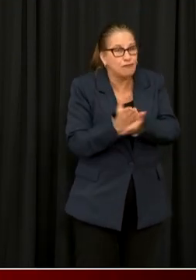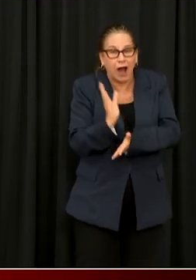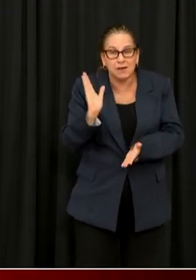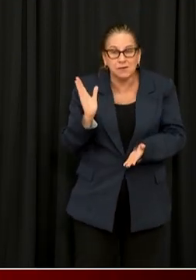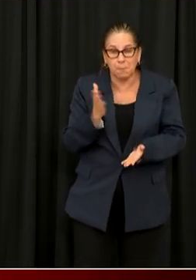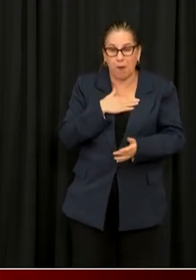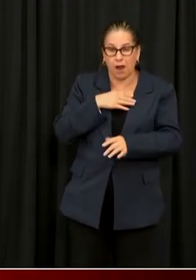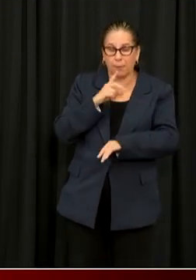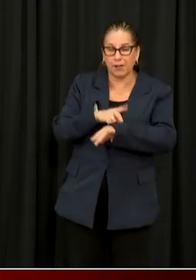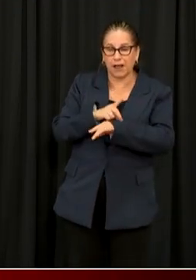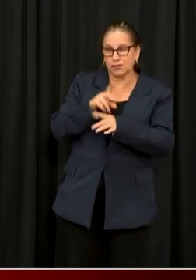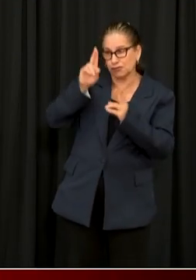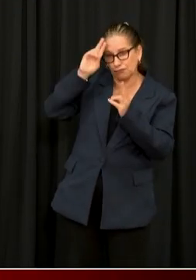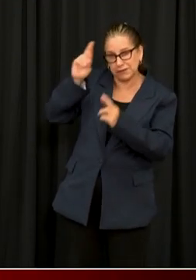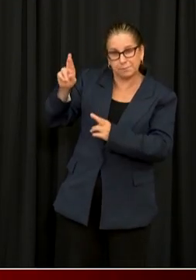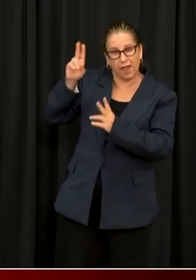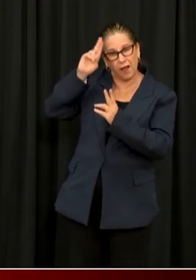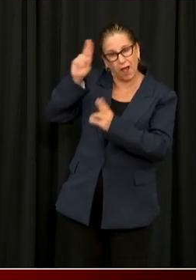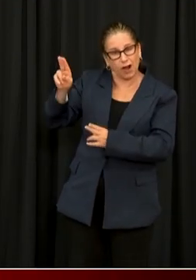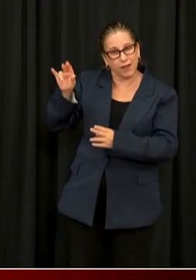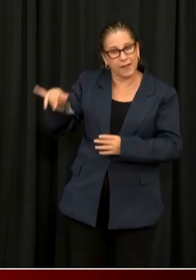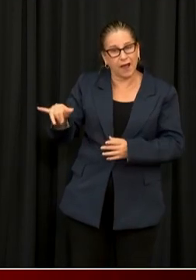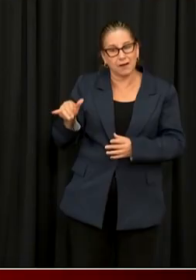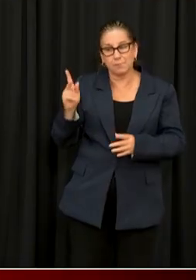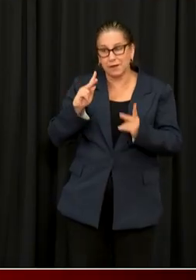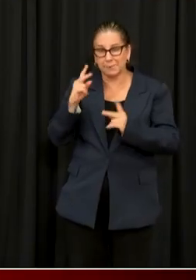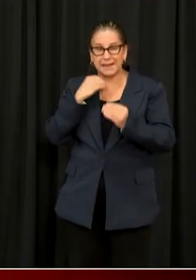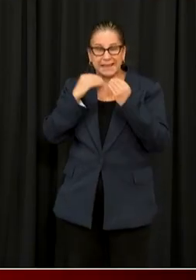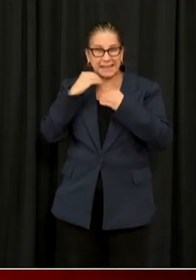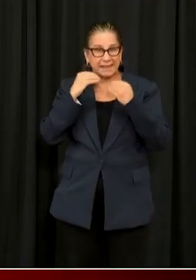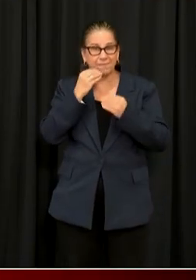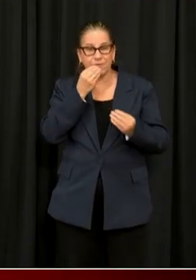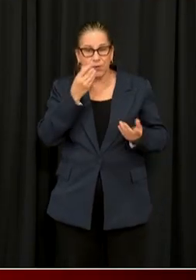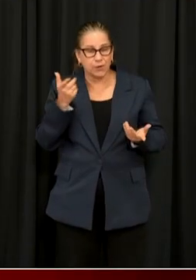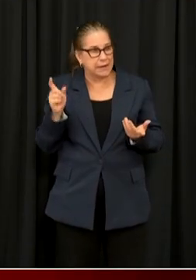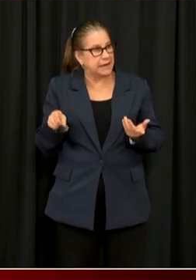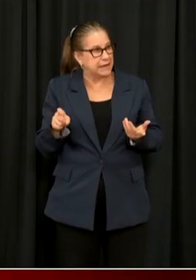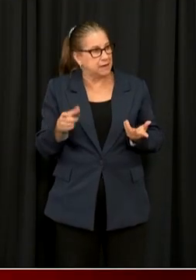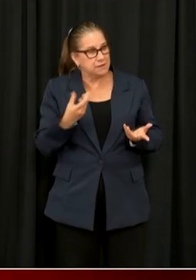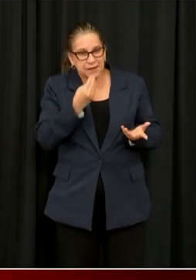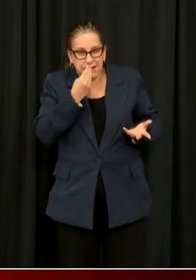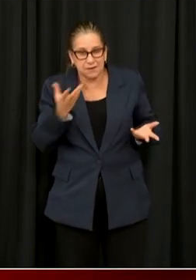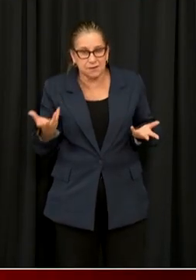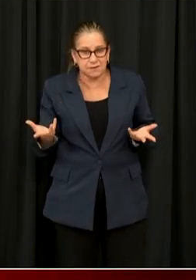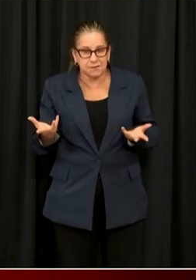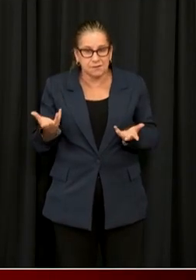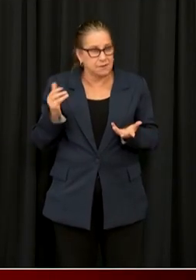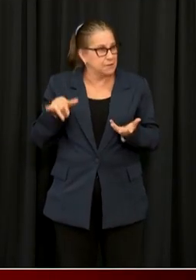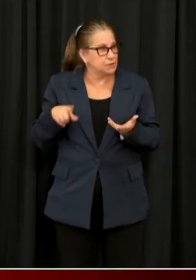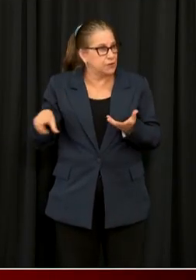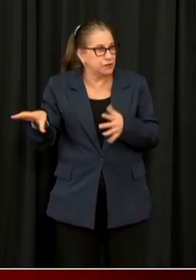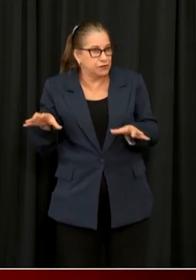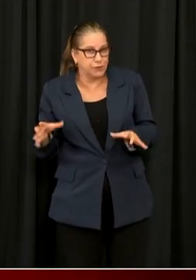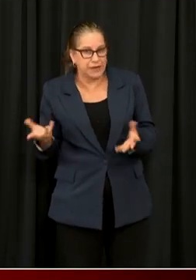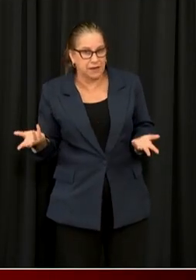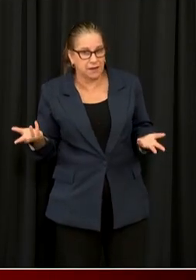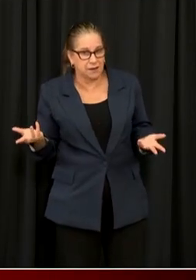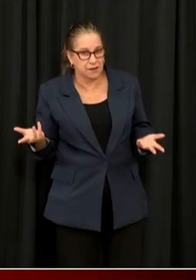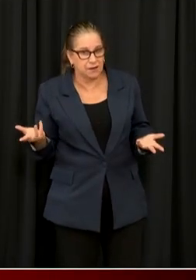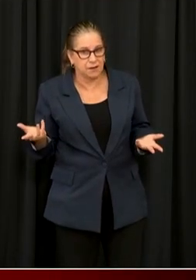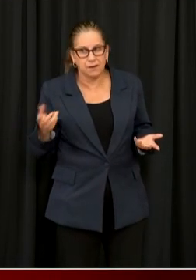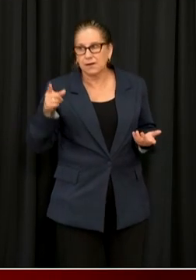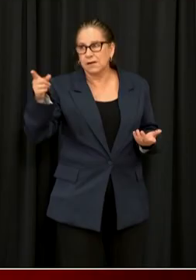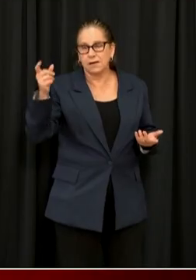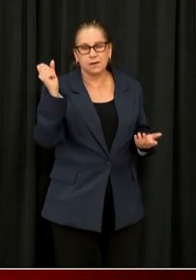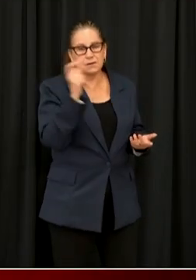there's food, that it's being sold in the right way, according to all of our health guidance. How concerned?